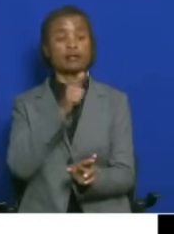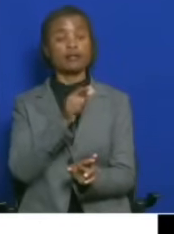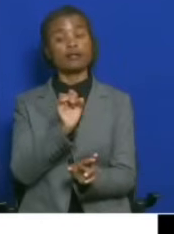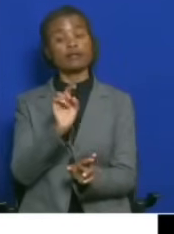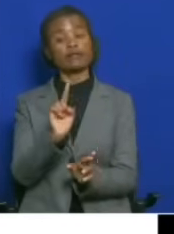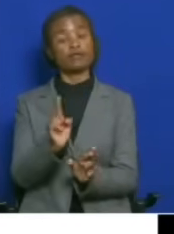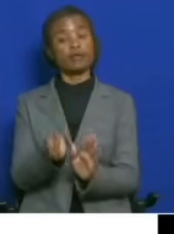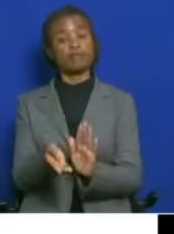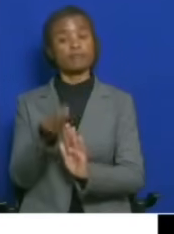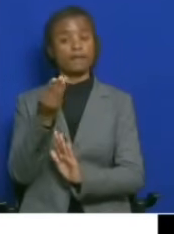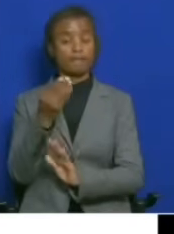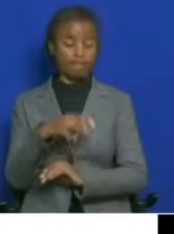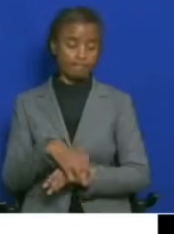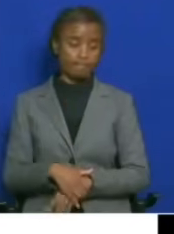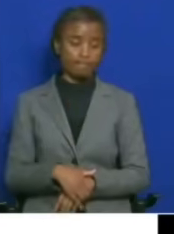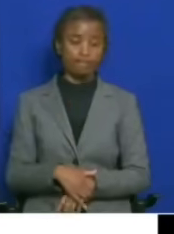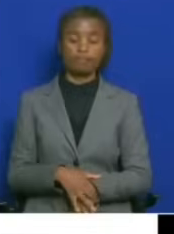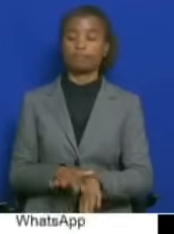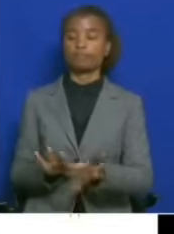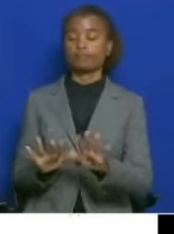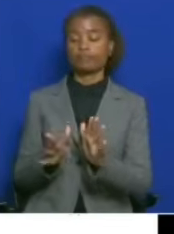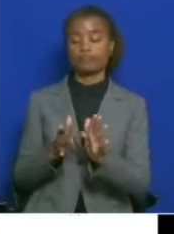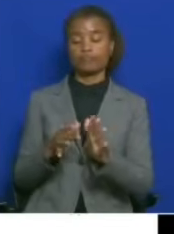On page 1731,